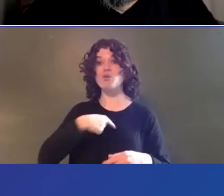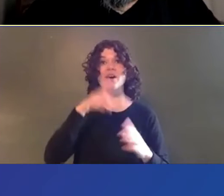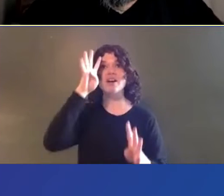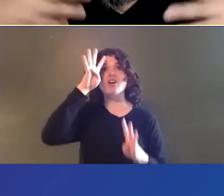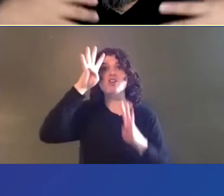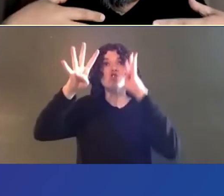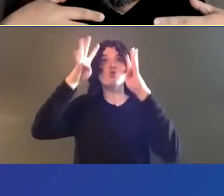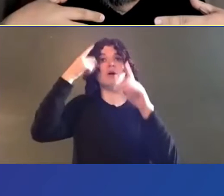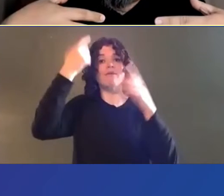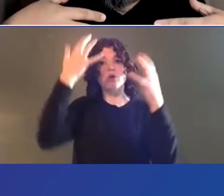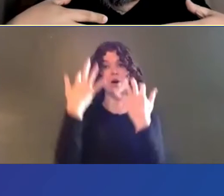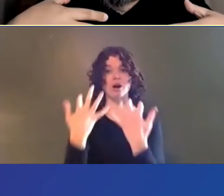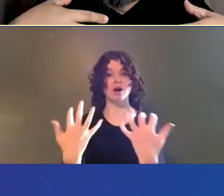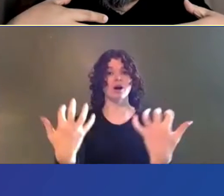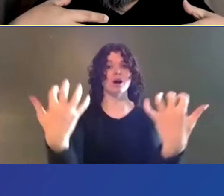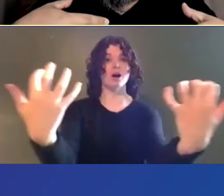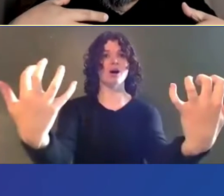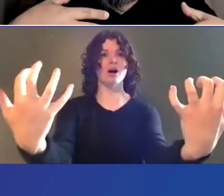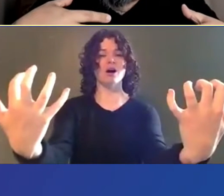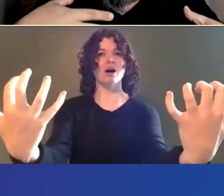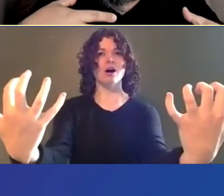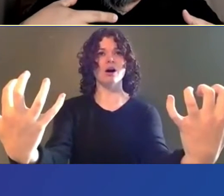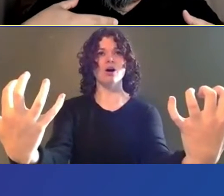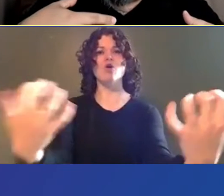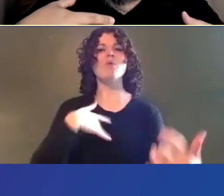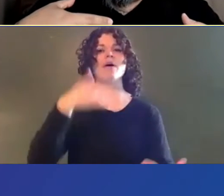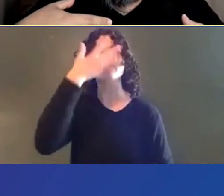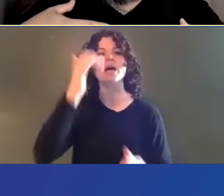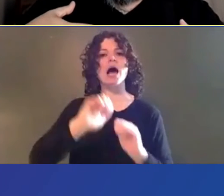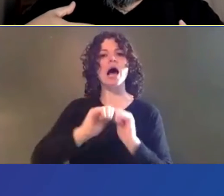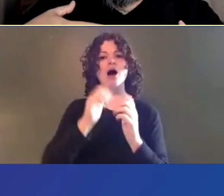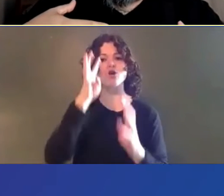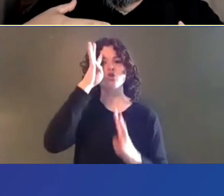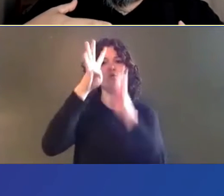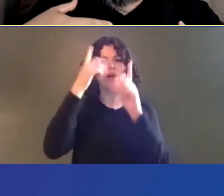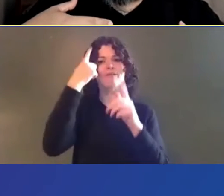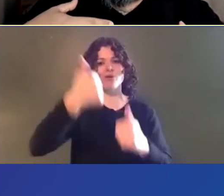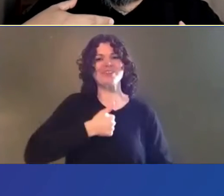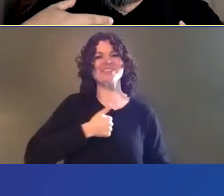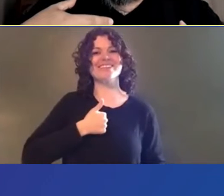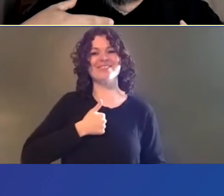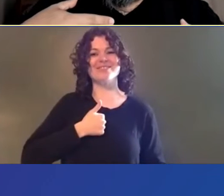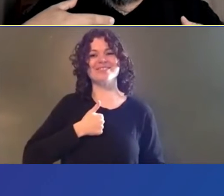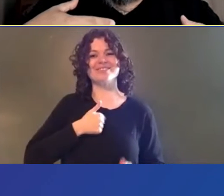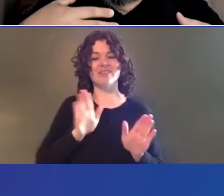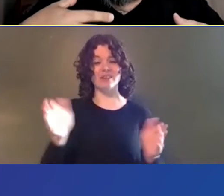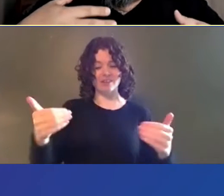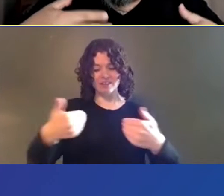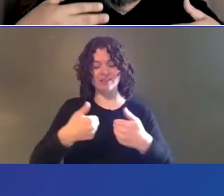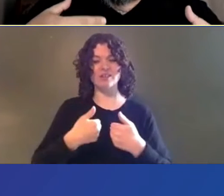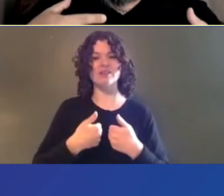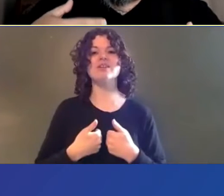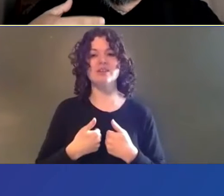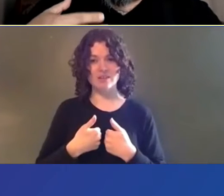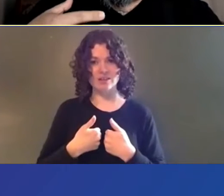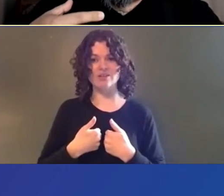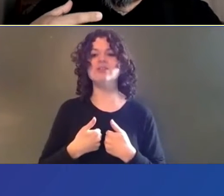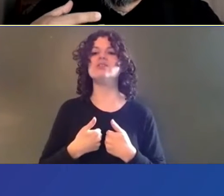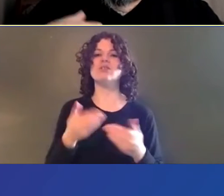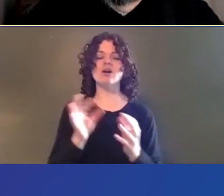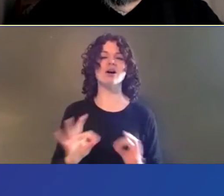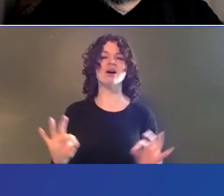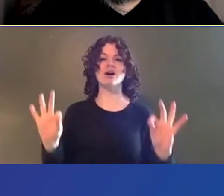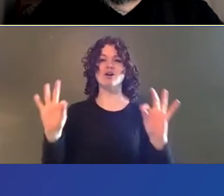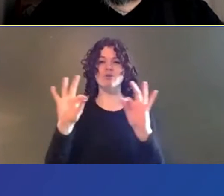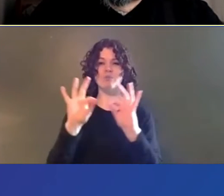we forget how to create for ourselves and like kind of feed our souls, and like and sometimes you really have to return to